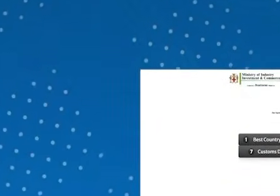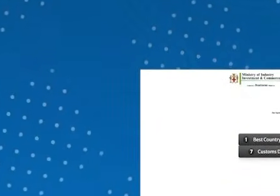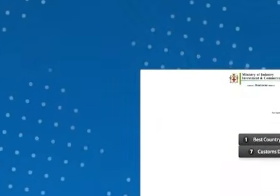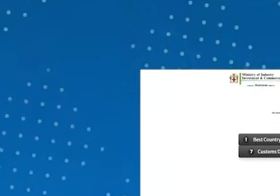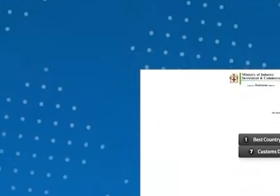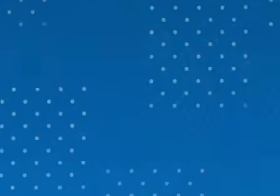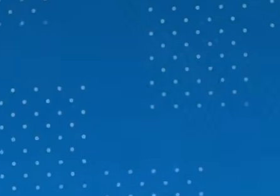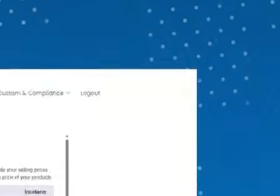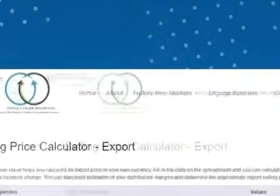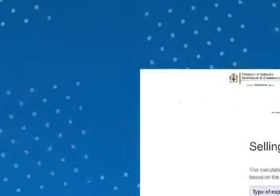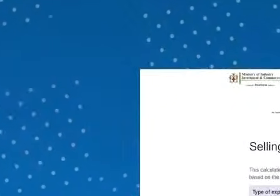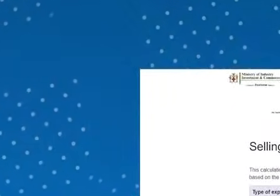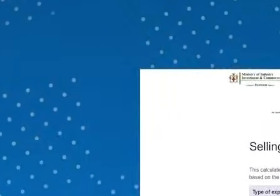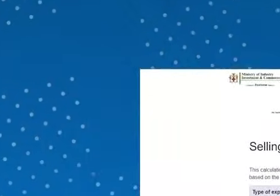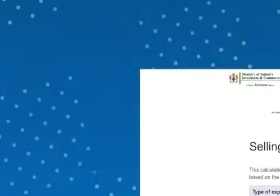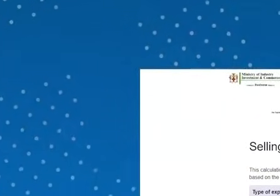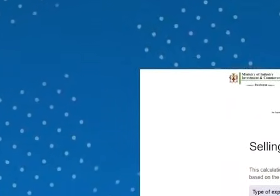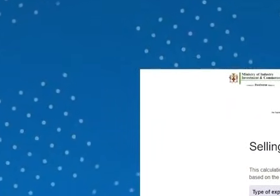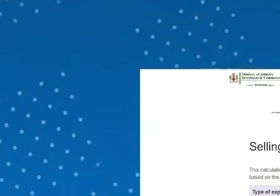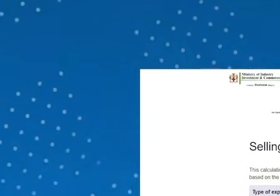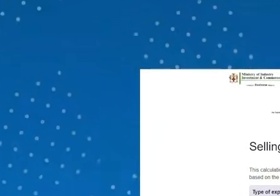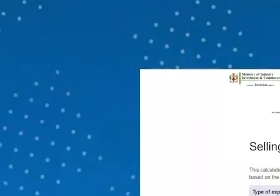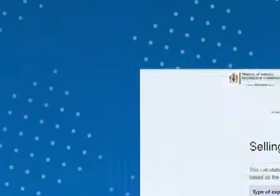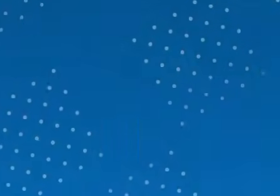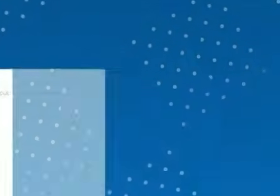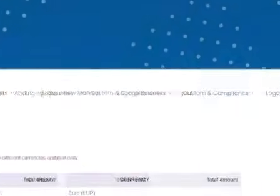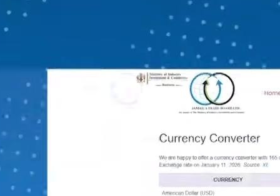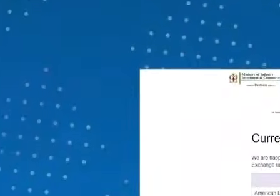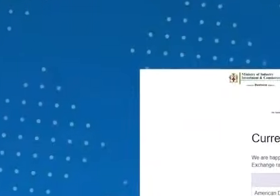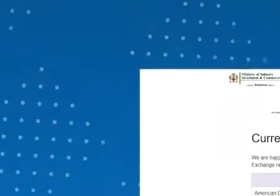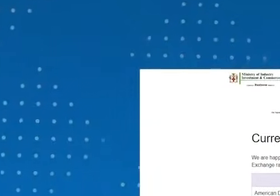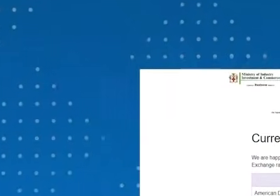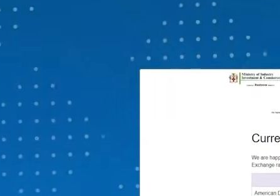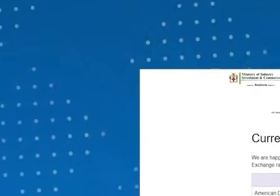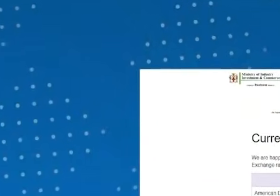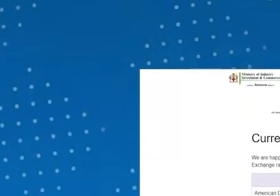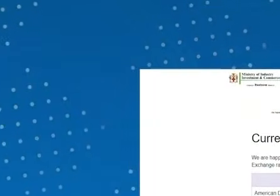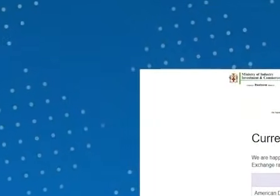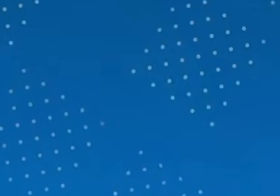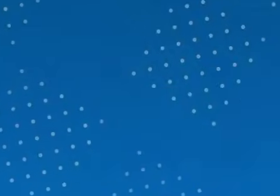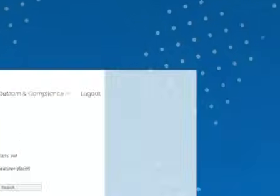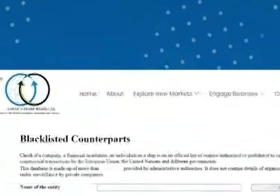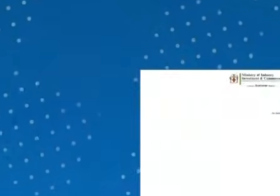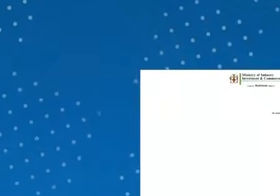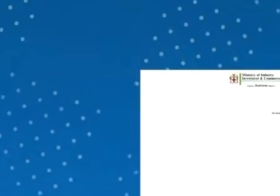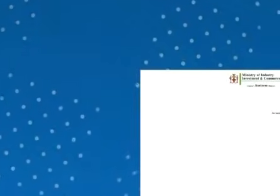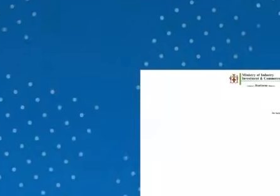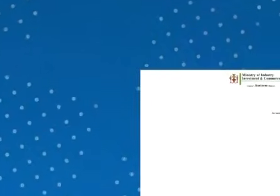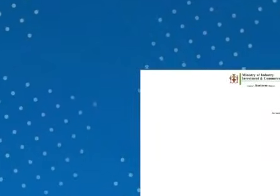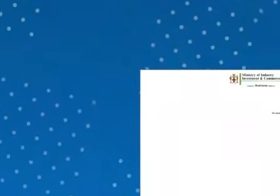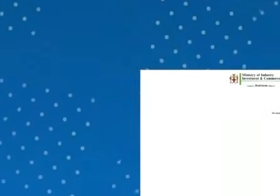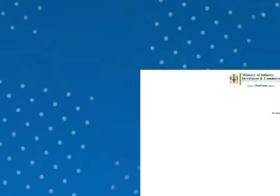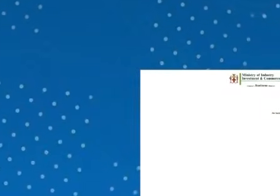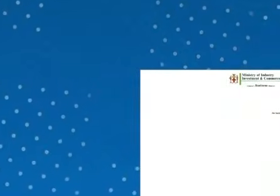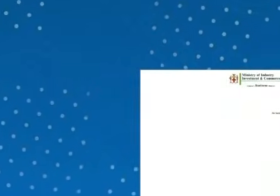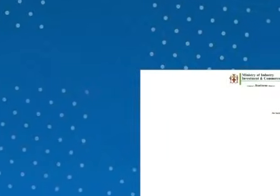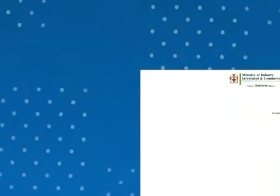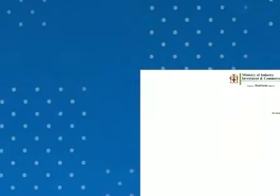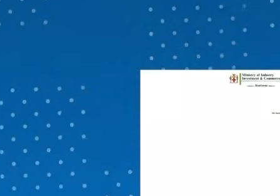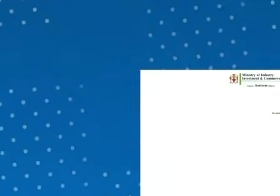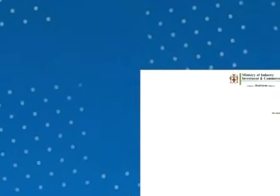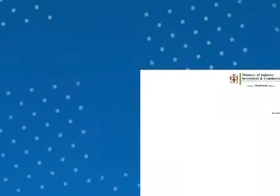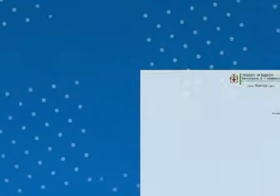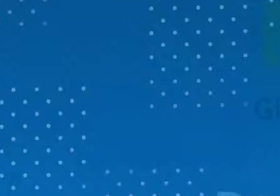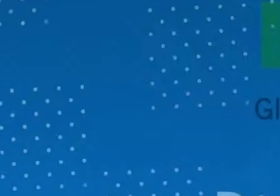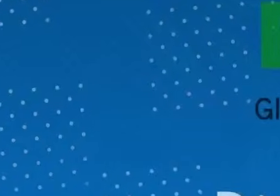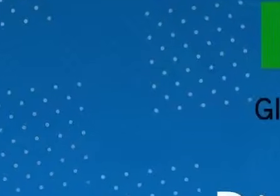potential buyers. Know your costs up front. Trade confidently. And keep your exports safe and